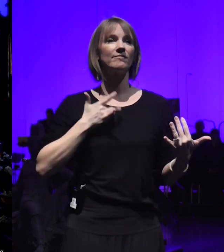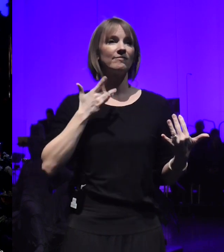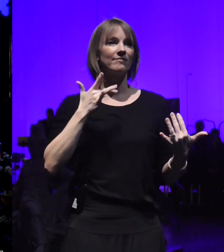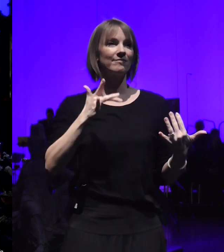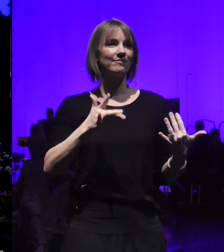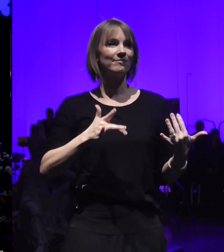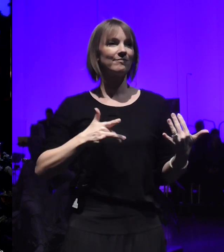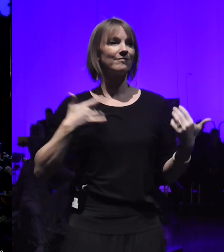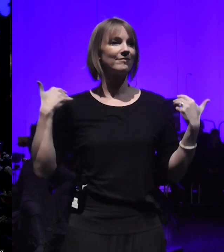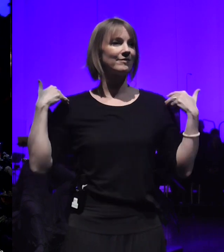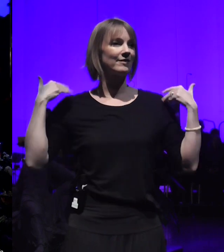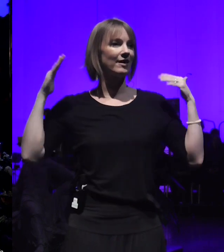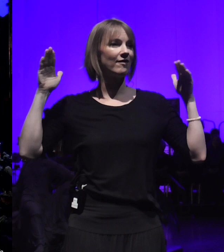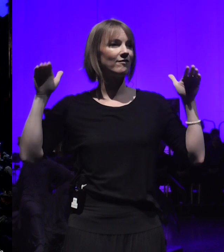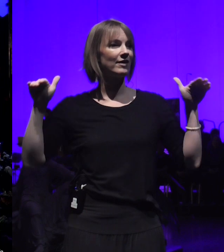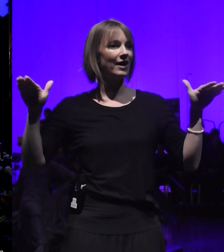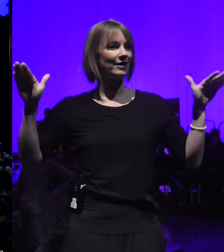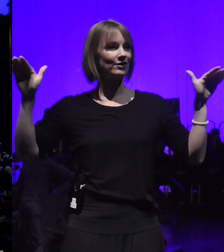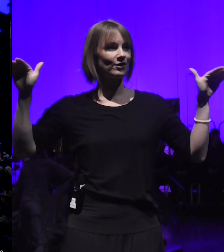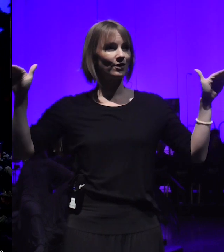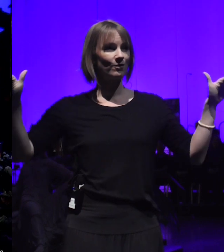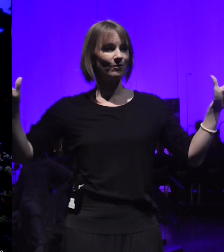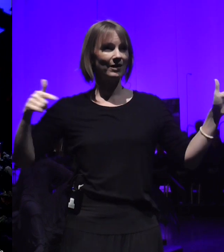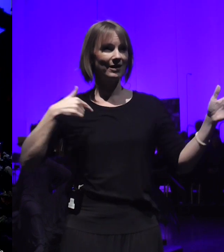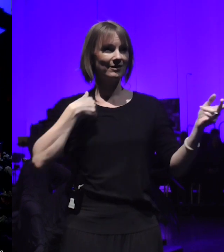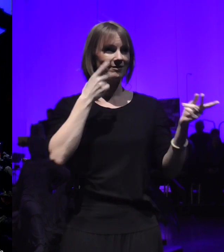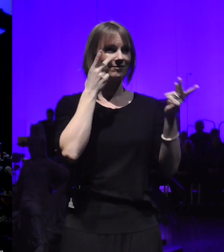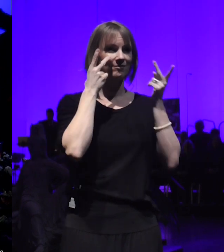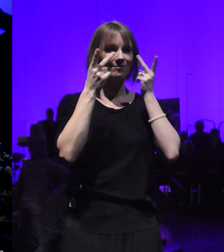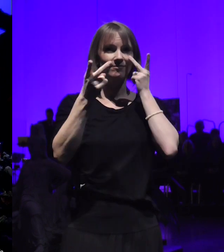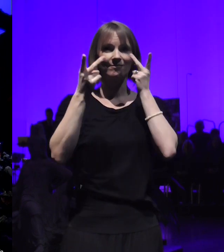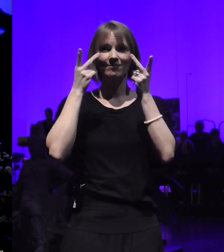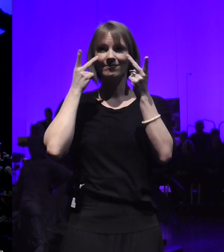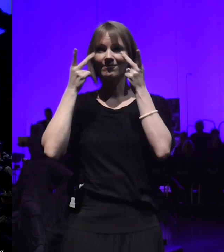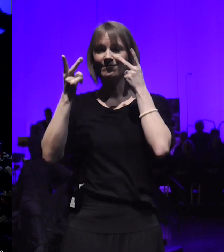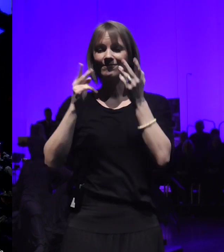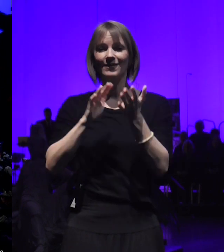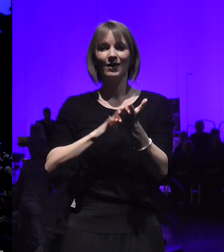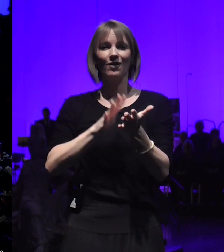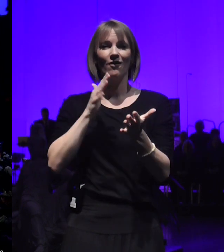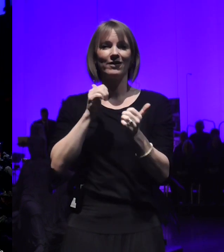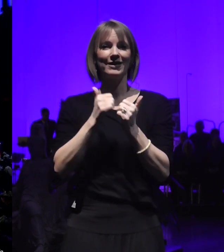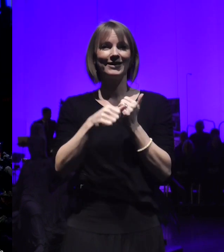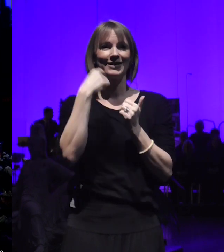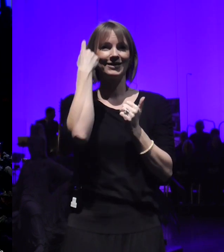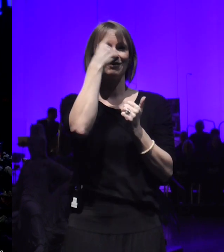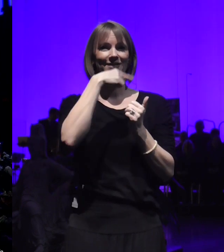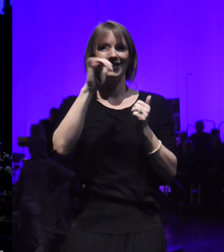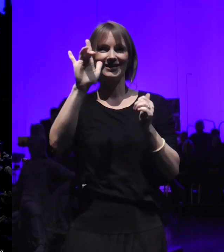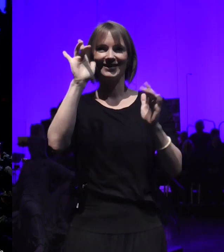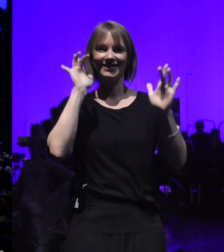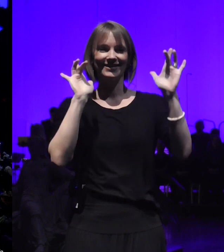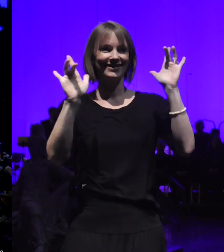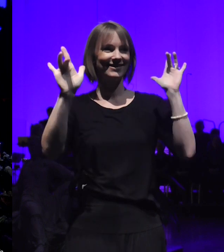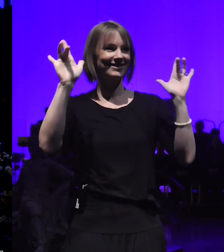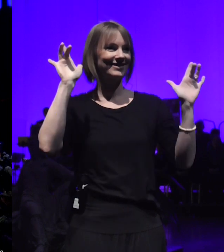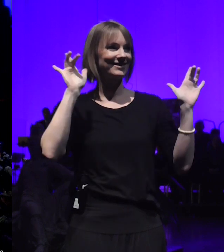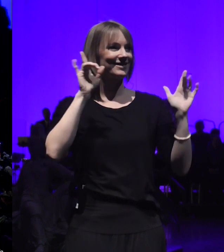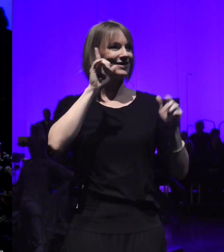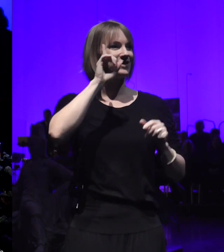I can hear the brush of angel wings. I see glory on each